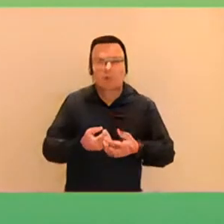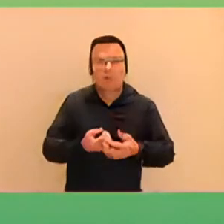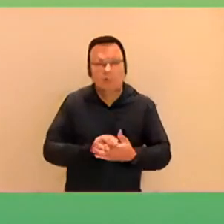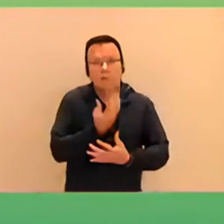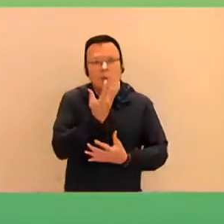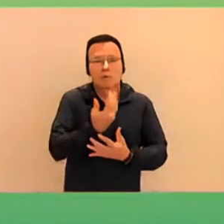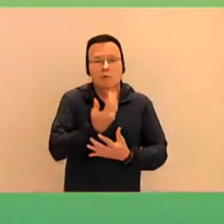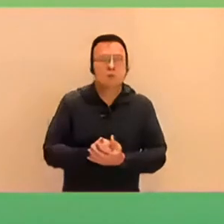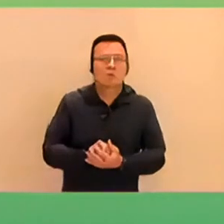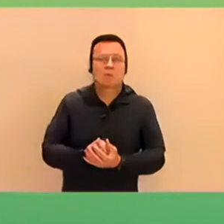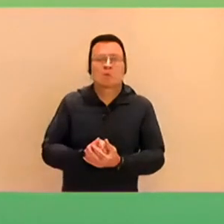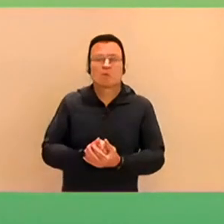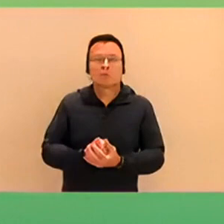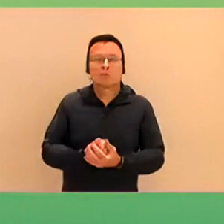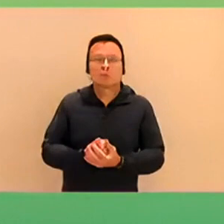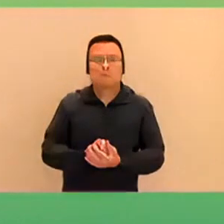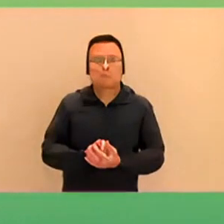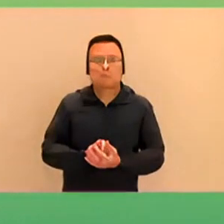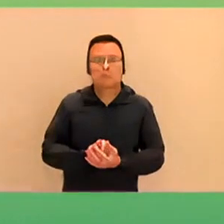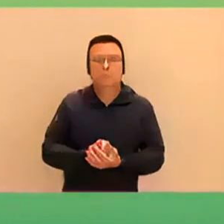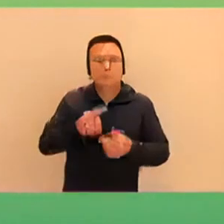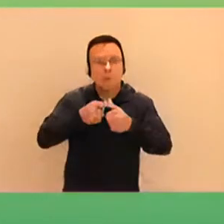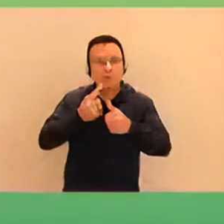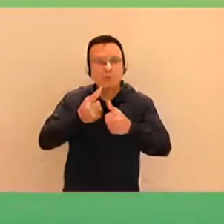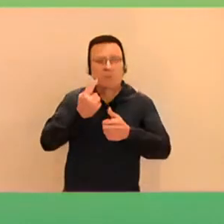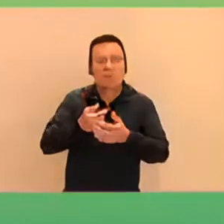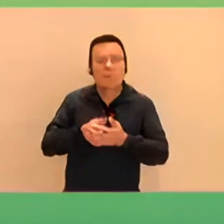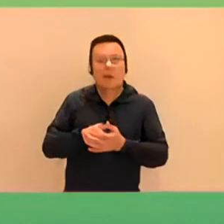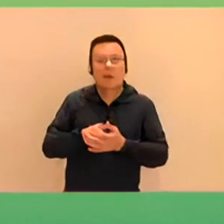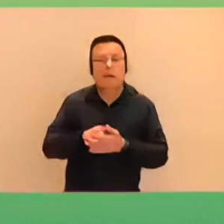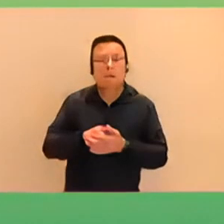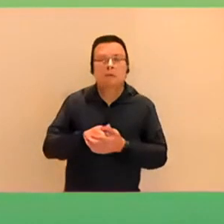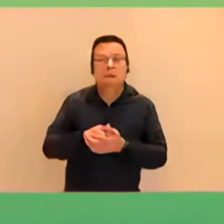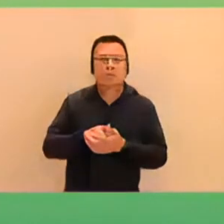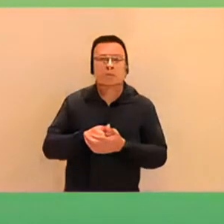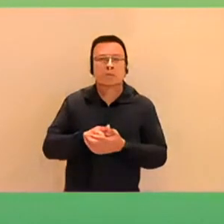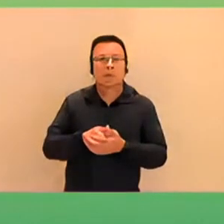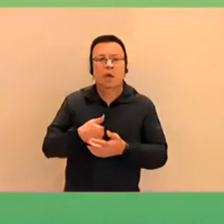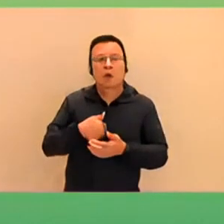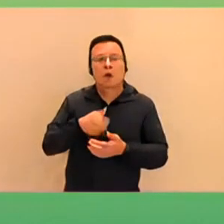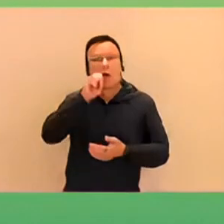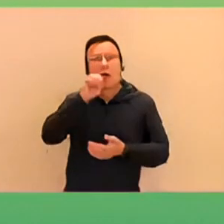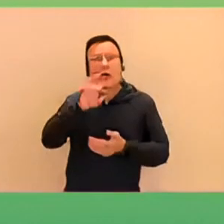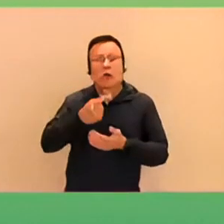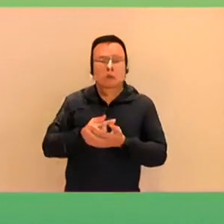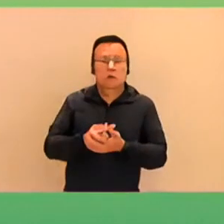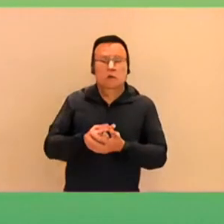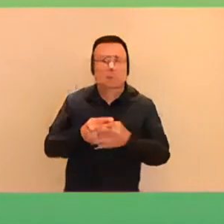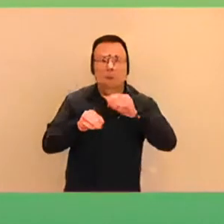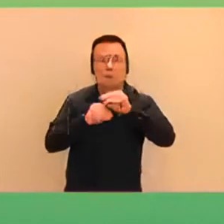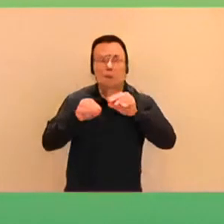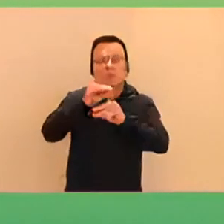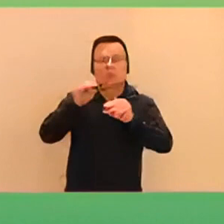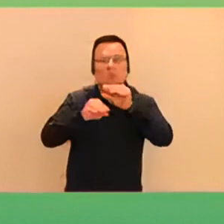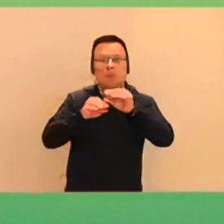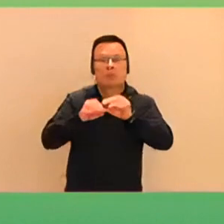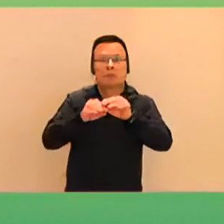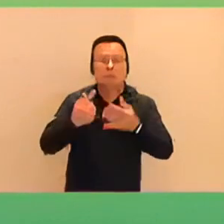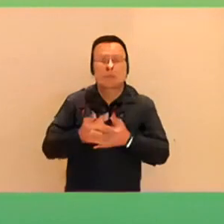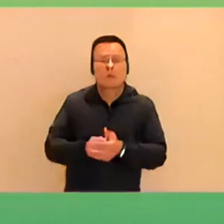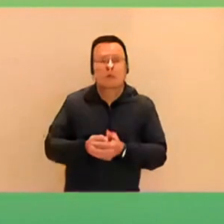with demo building. Some 15 years ago, was founded in the campus of Tsinghua University.